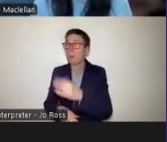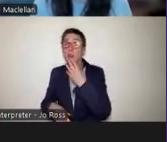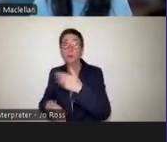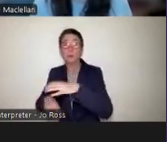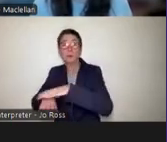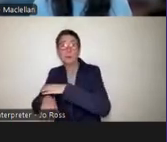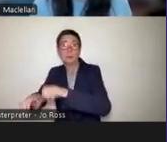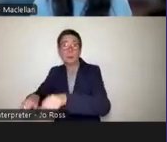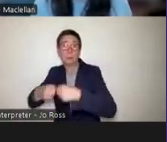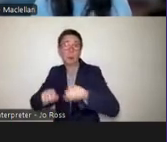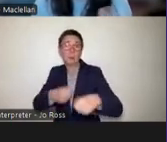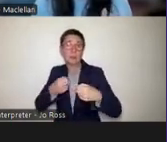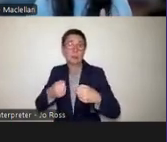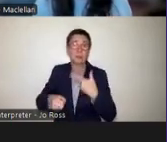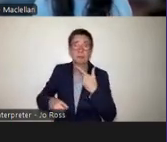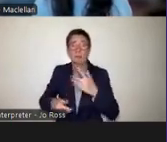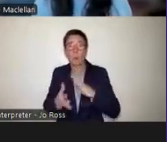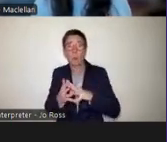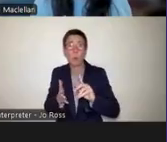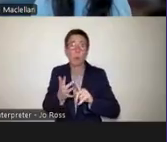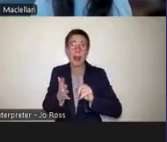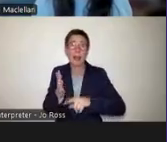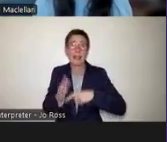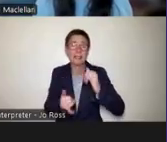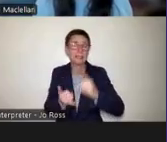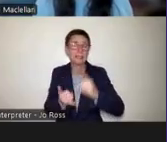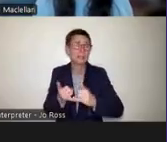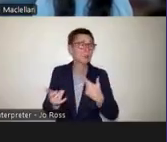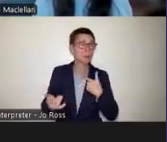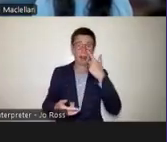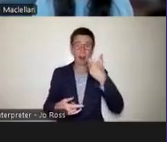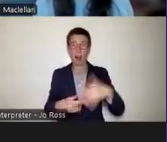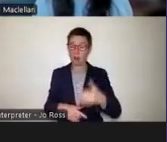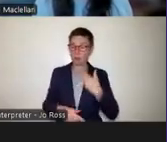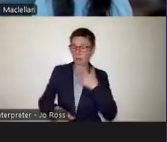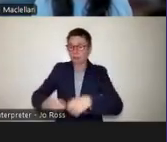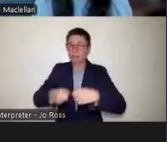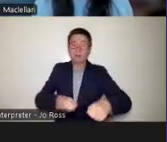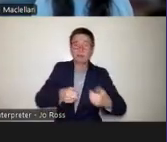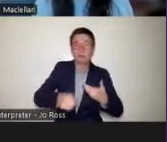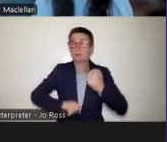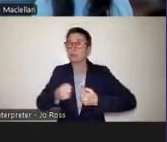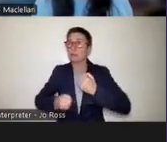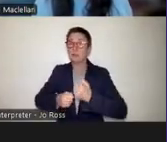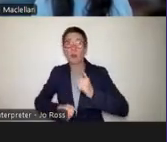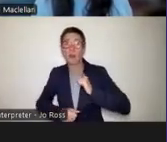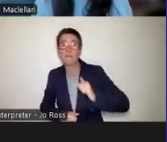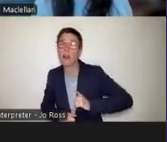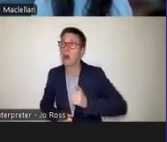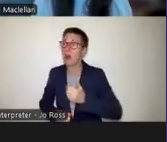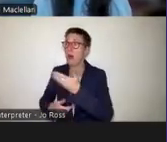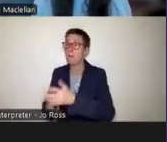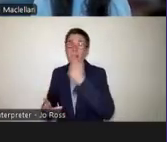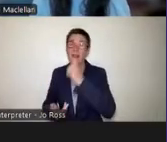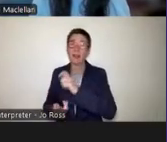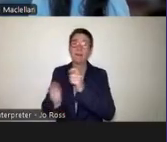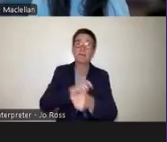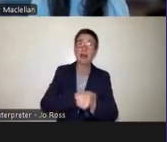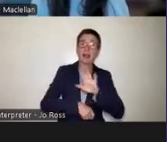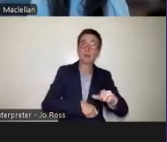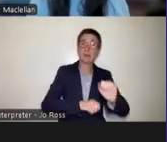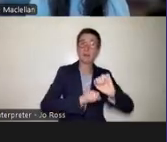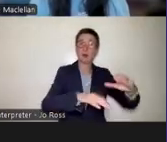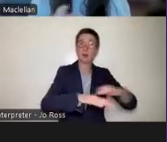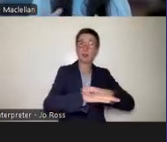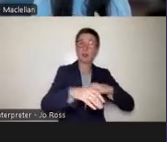you can just common practice, just take your shoes off, borrow a pair of wellies, go out on the farm, come back in and swap back. It's